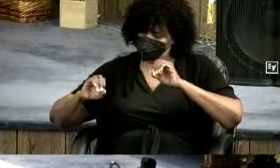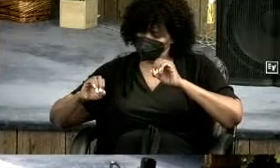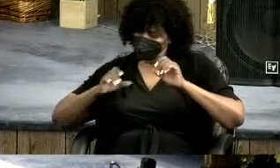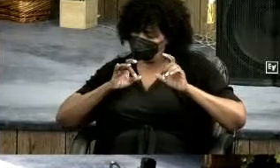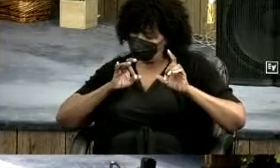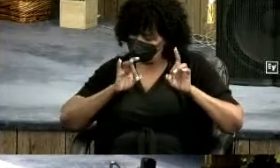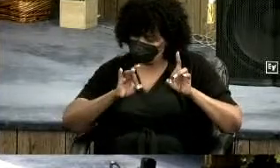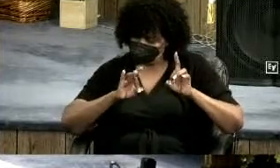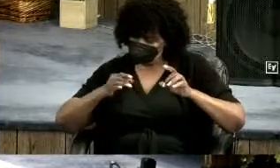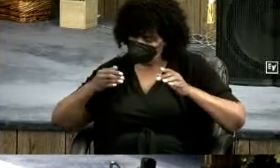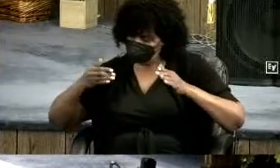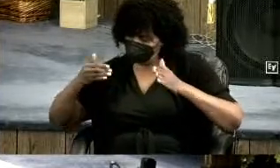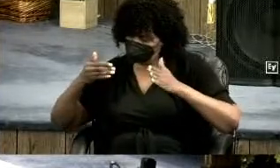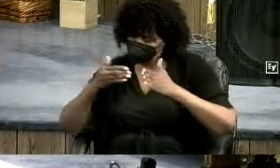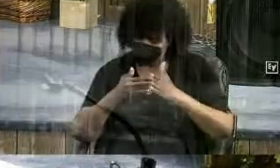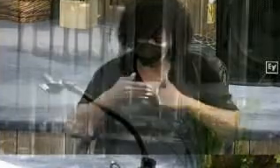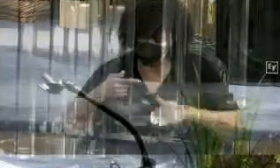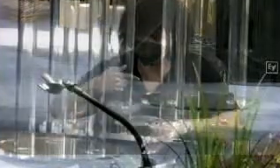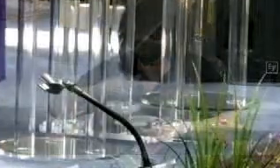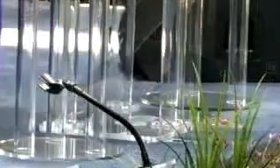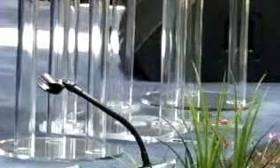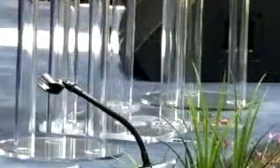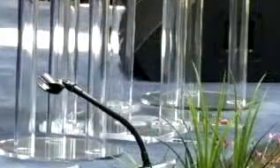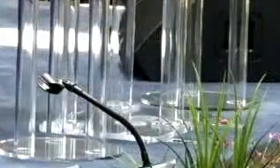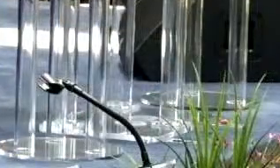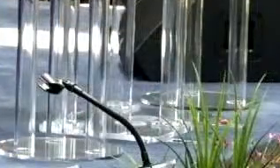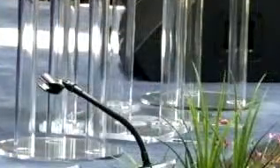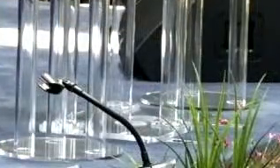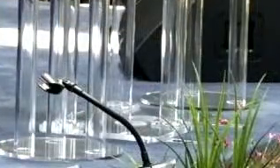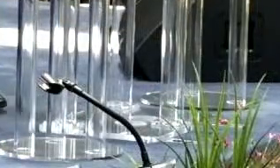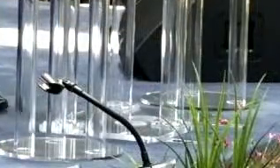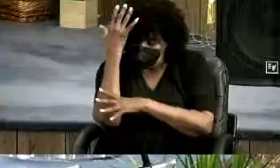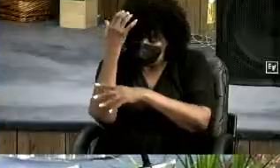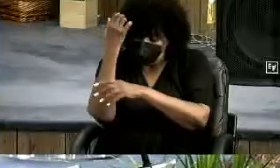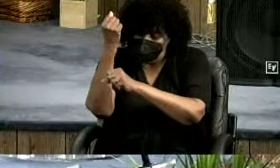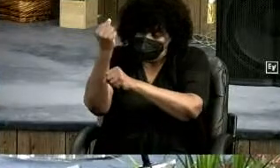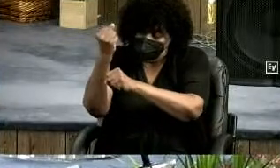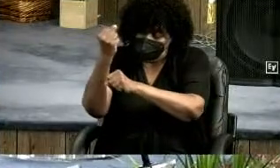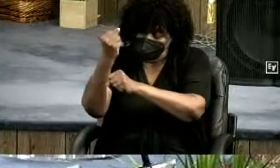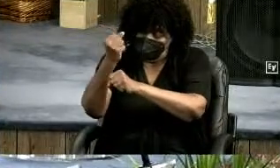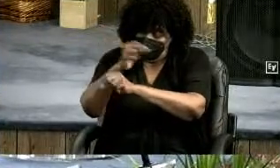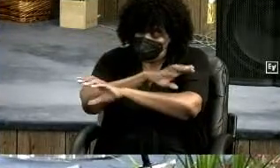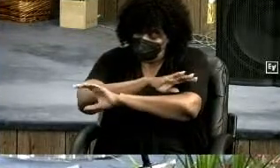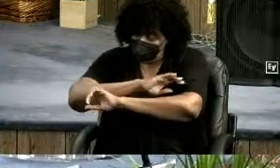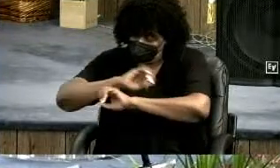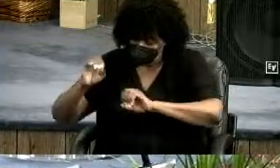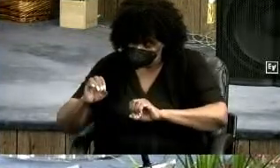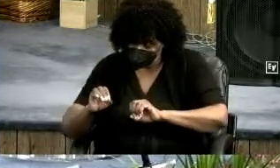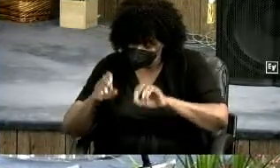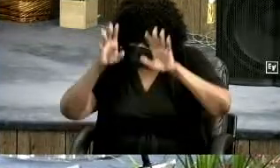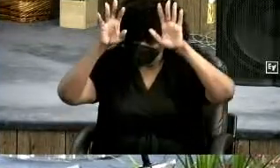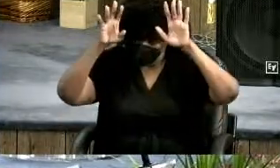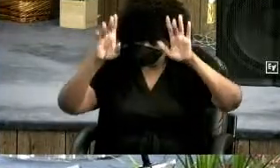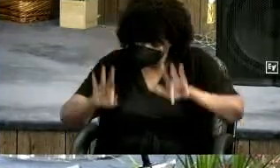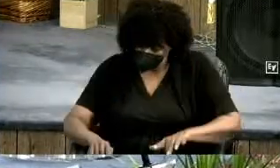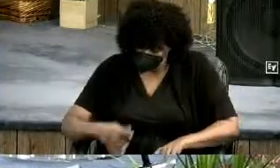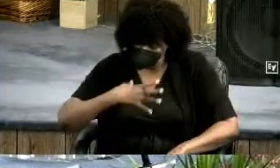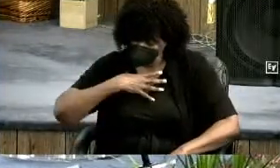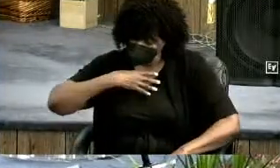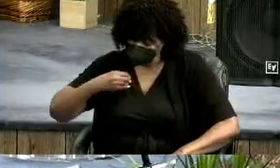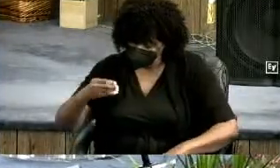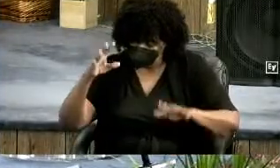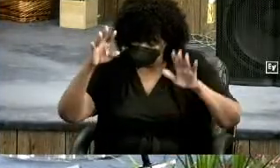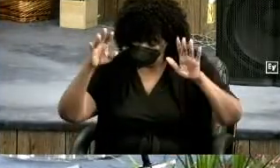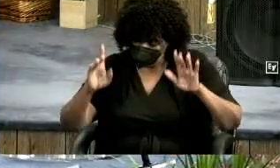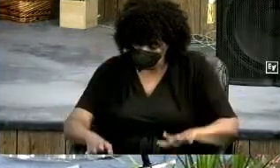me. For I am persuaded that neither rain nor snow, nor